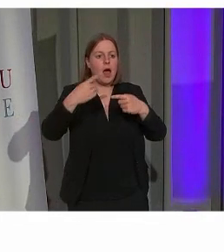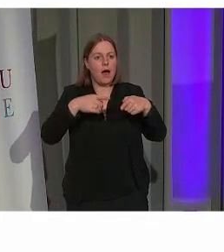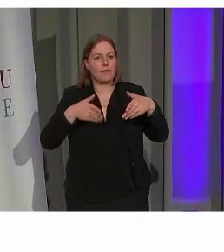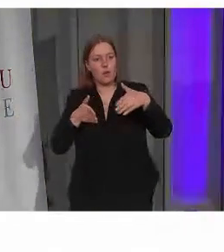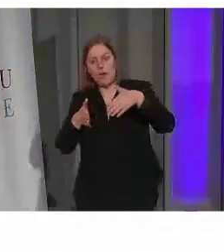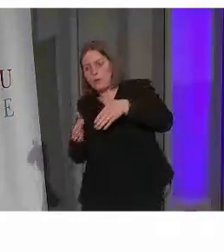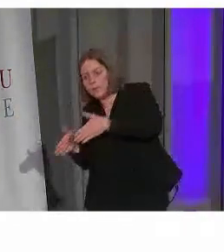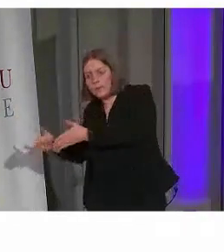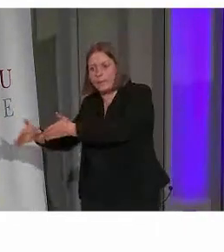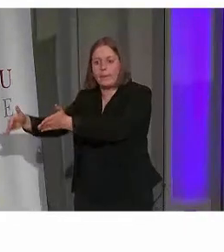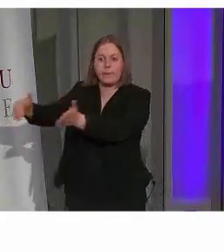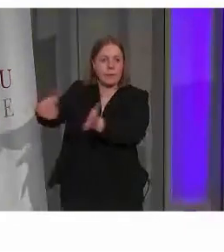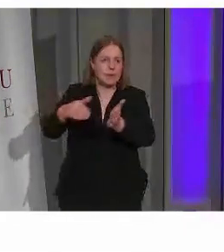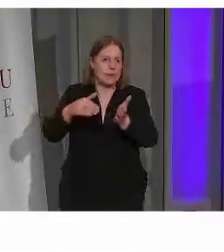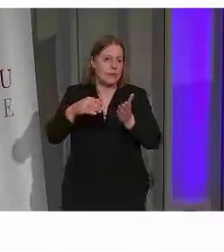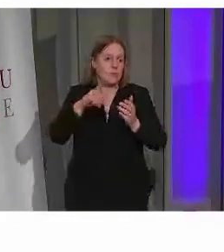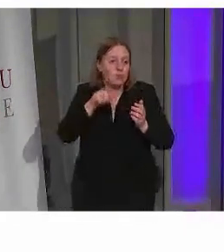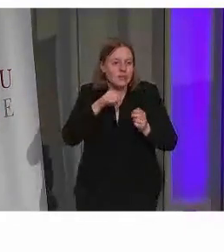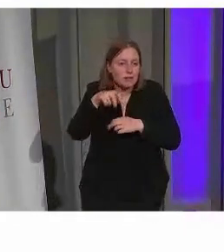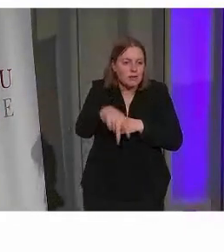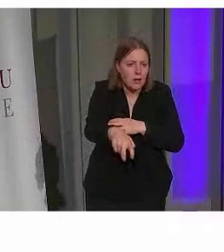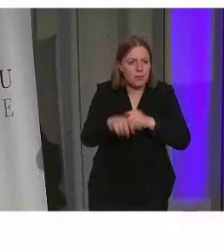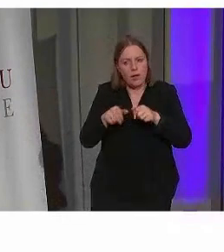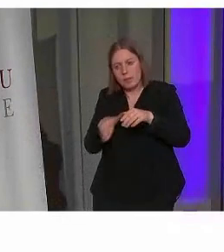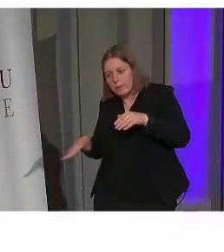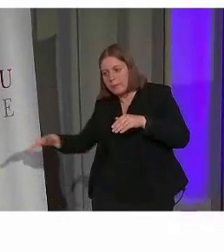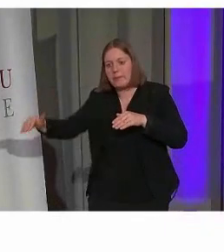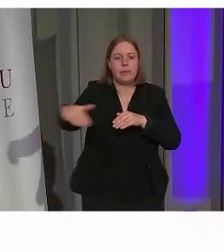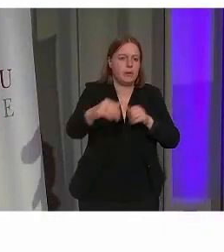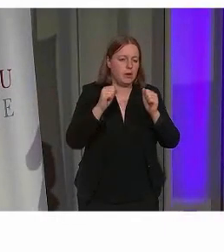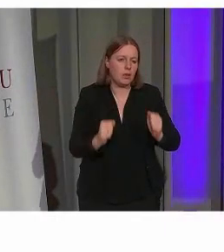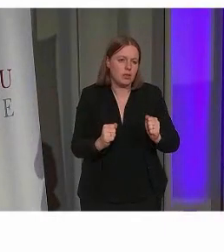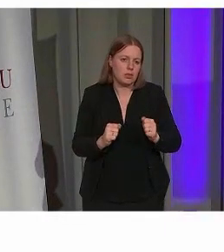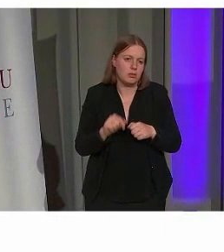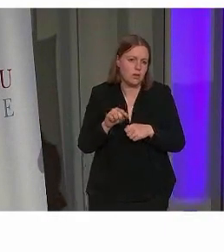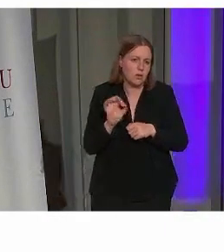use other route.